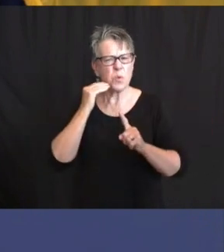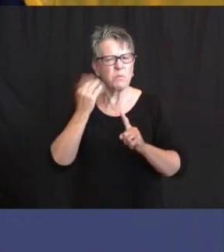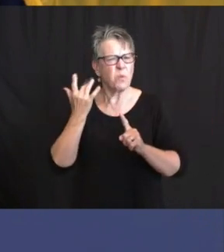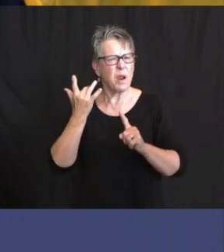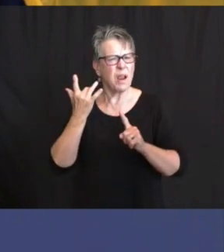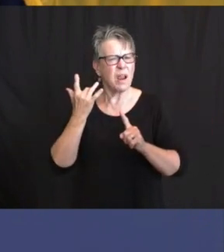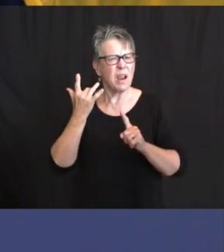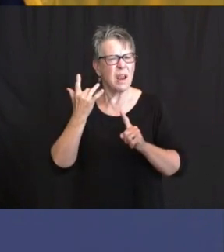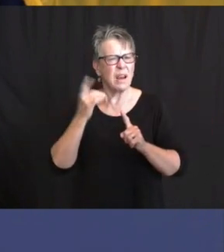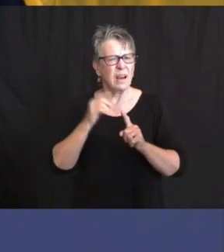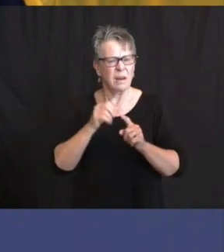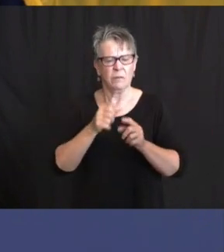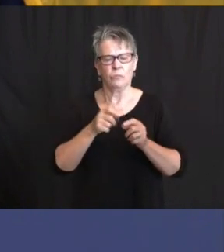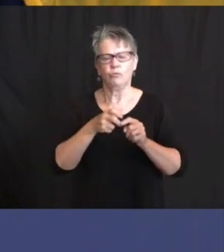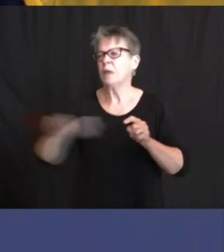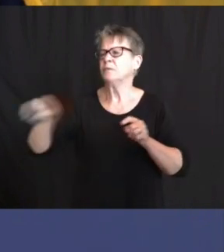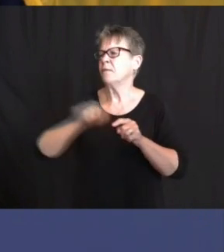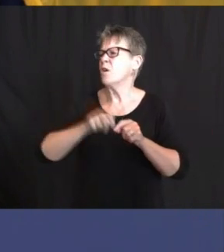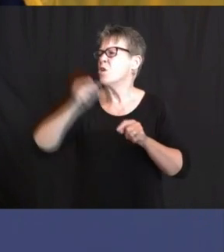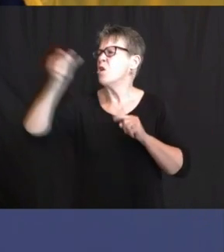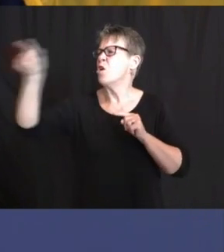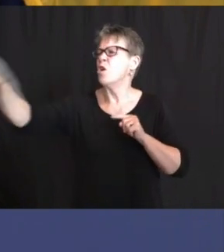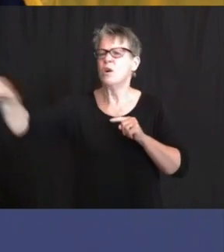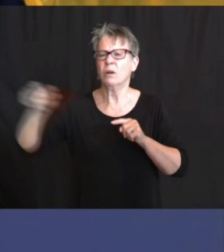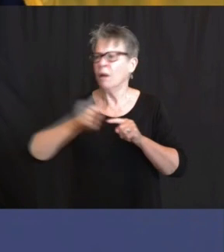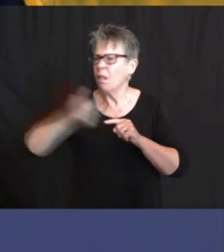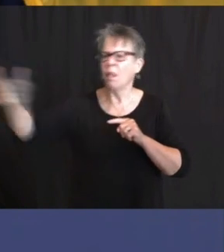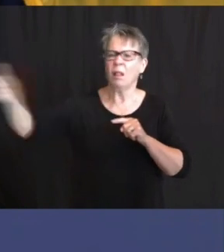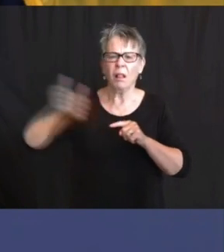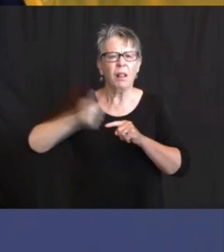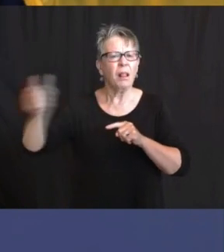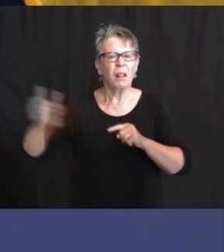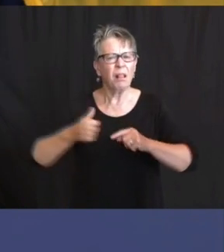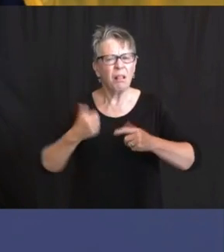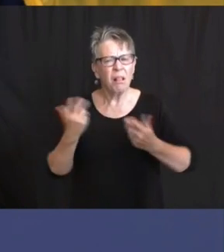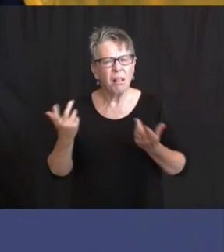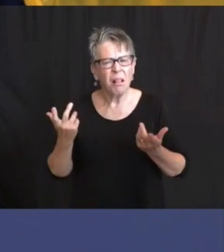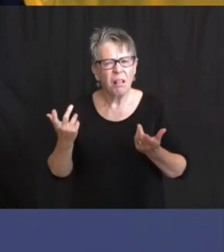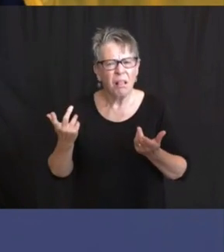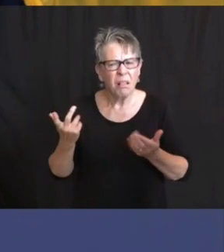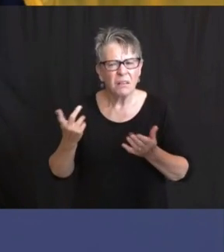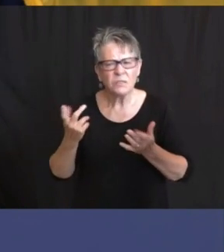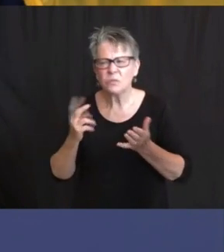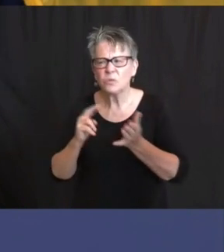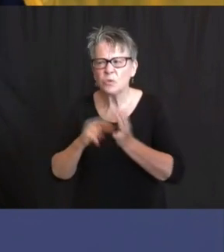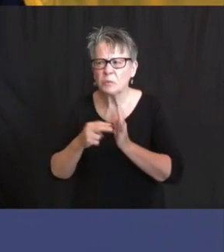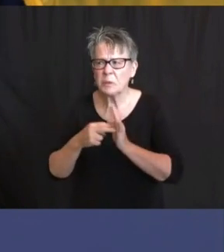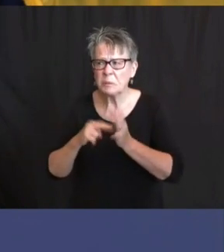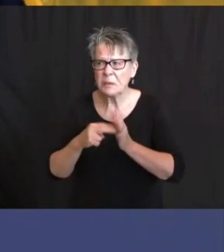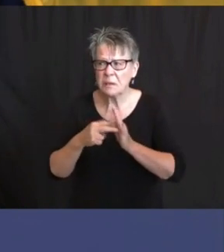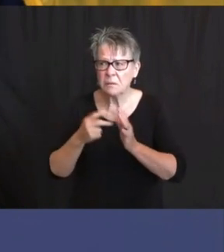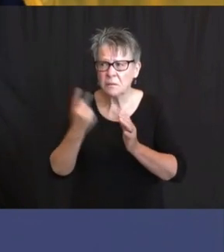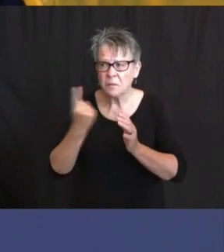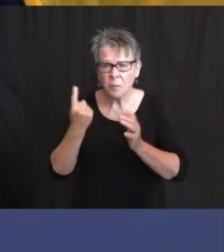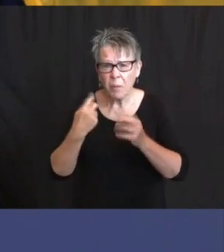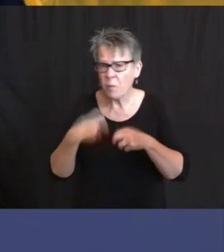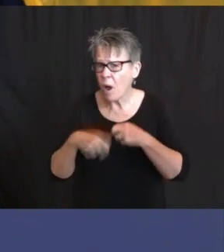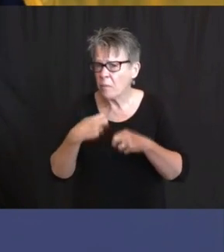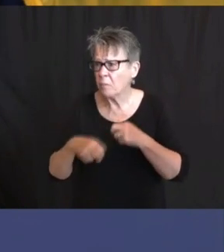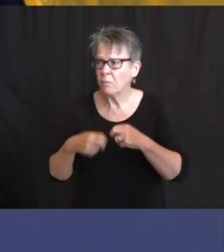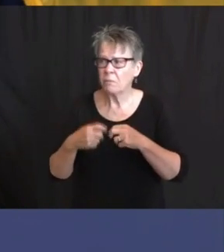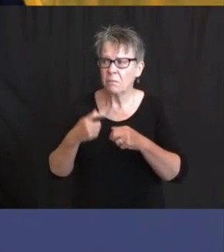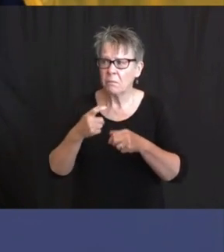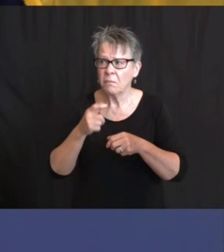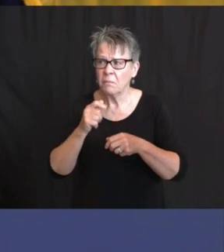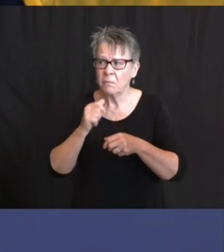and professionalism in the state police mission statement? Thank you. Let me start on all these, and I'll turn to either